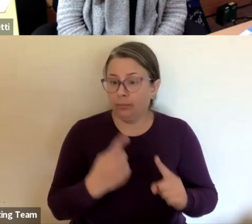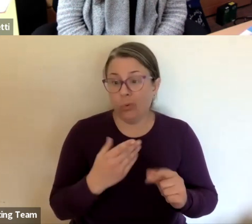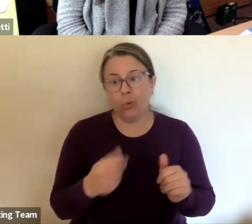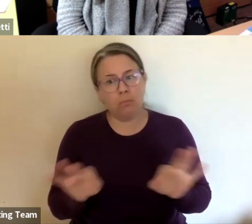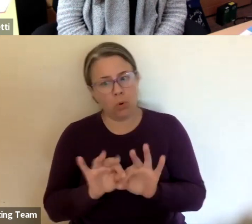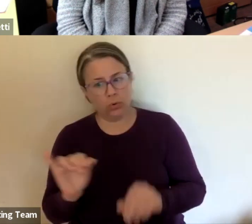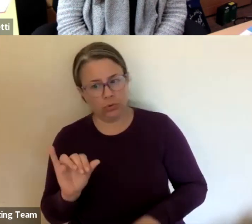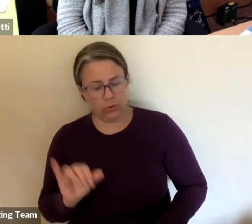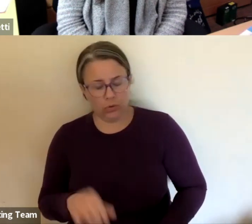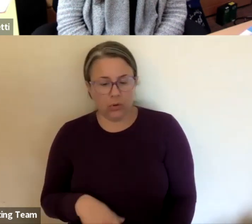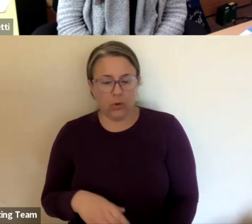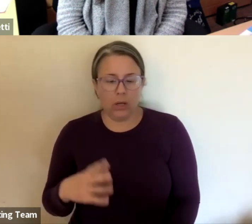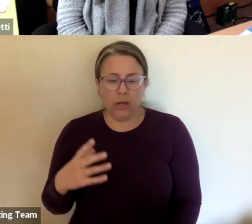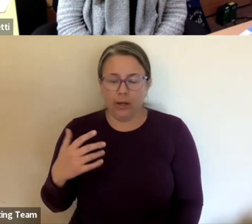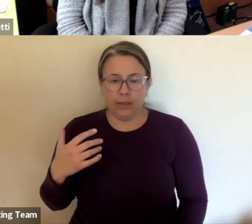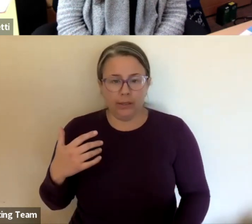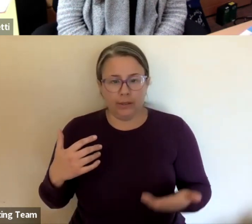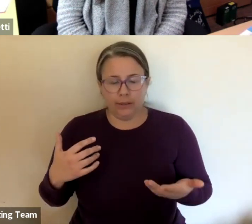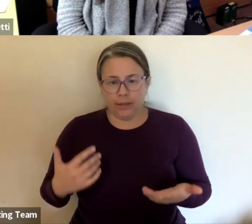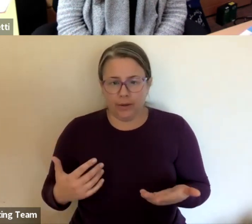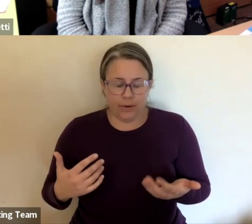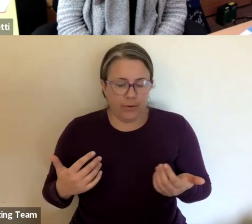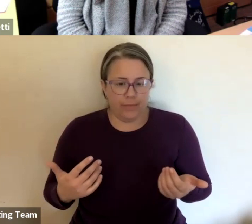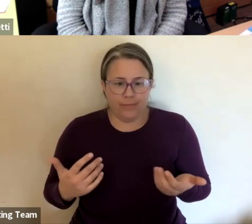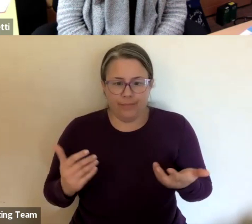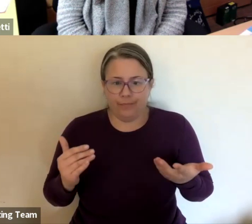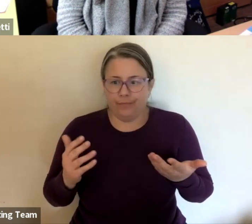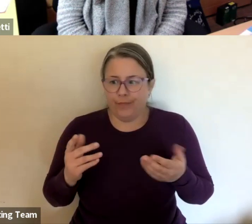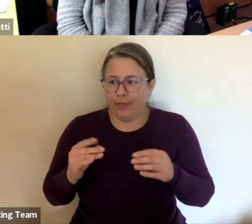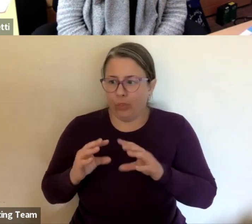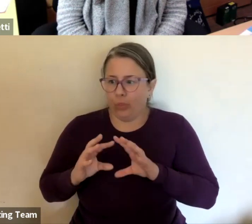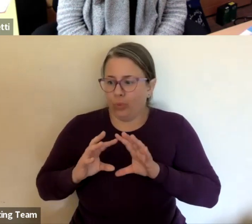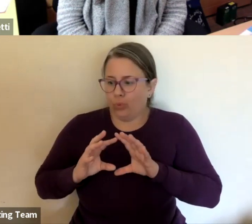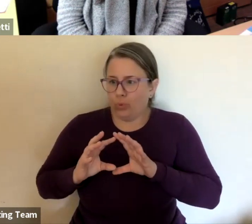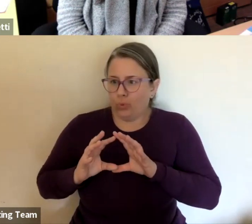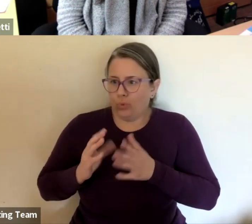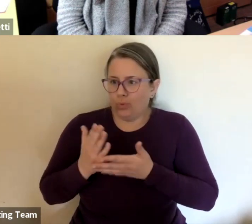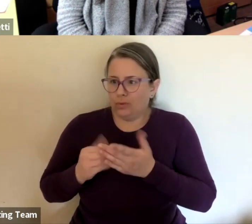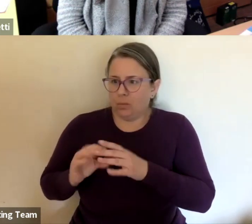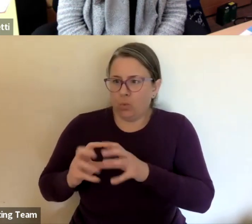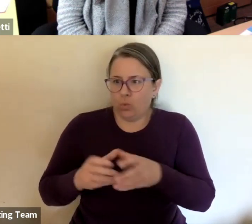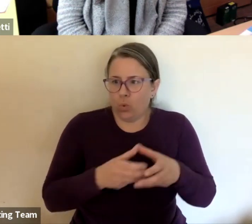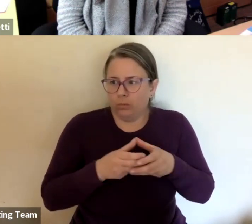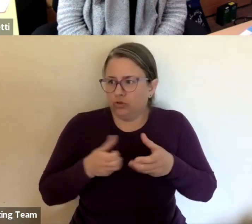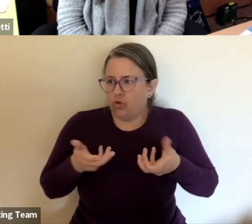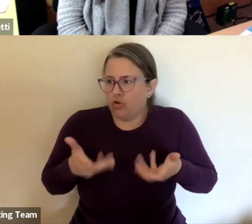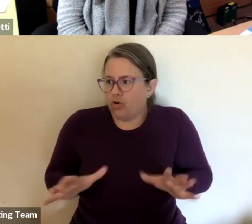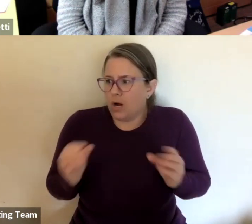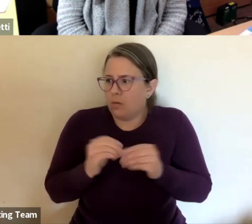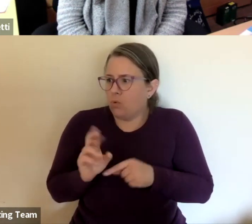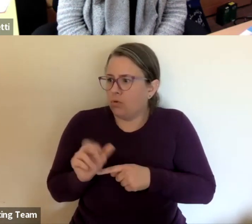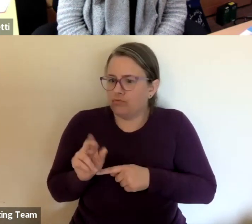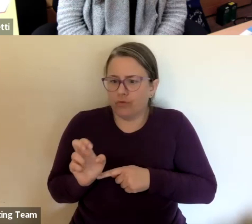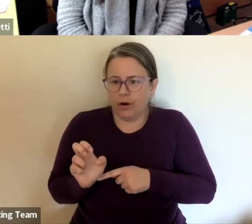are already more rare, it becomes extra hard to try to then also have representation of